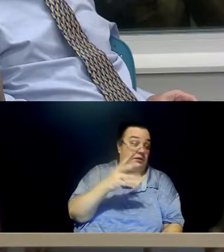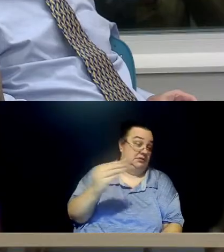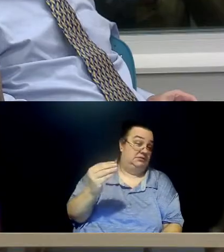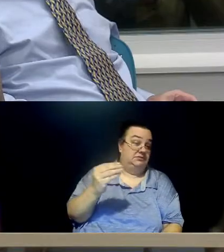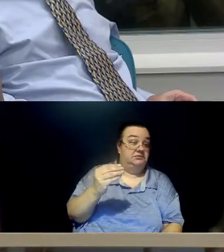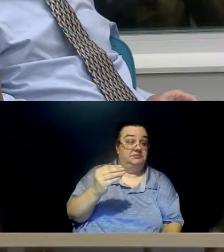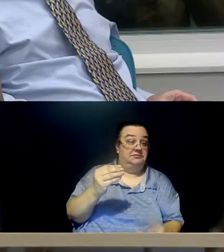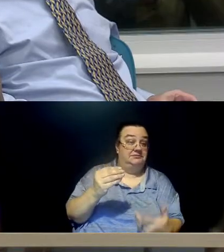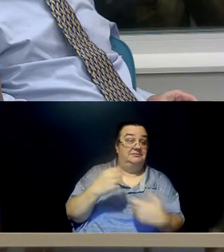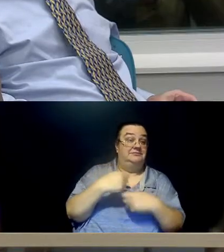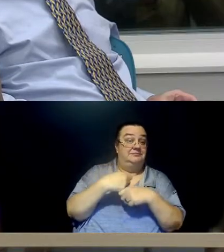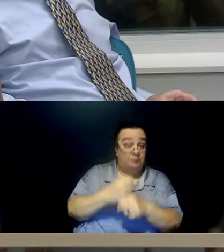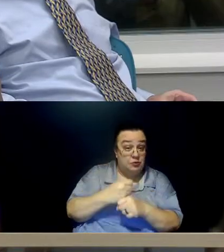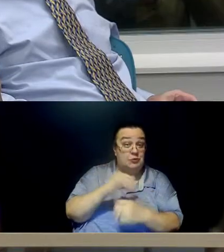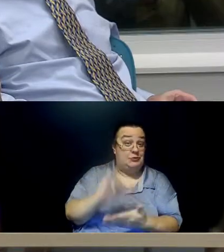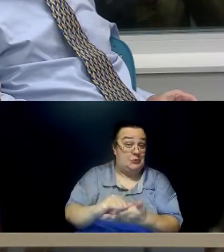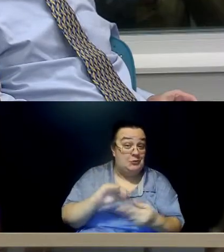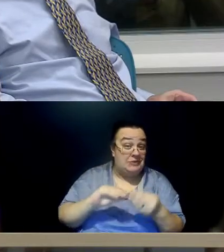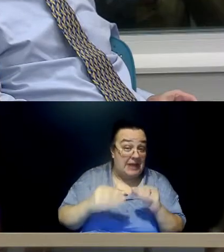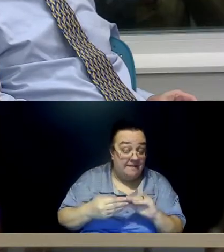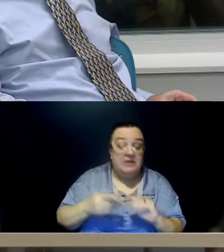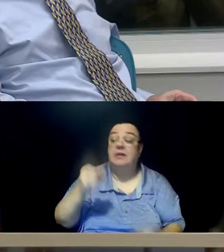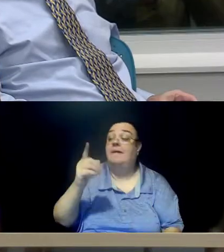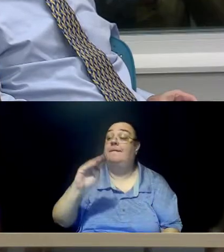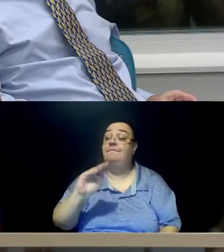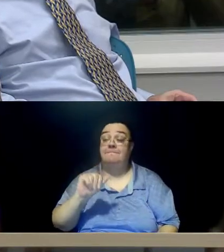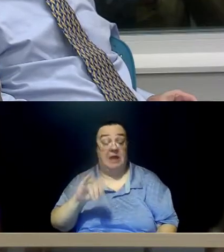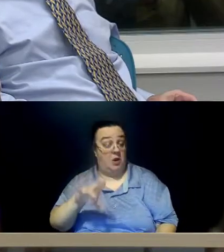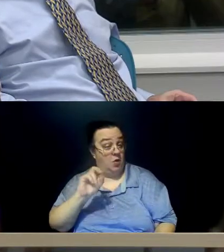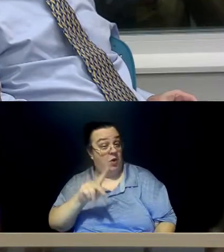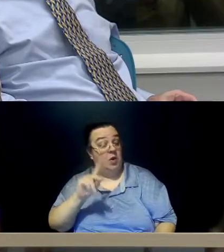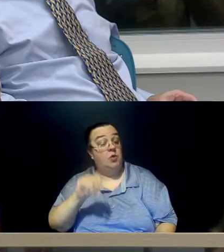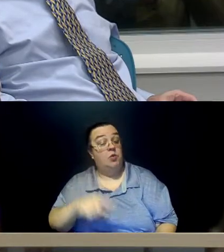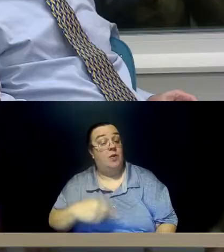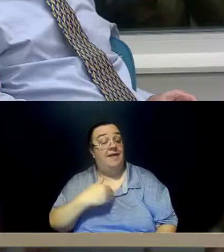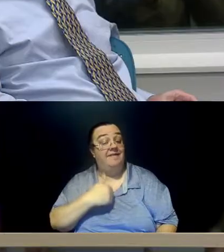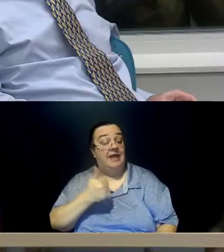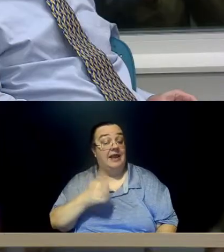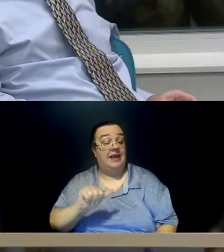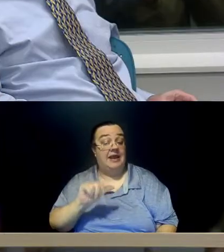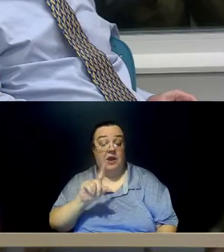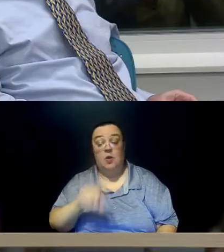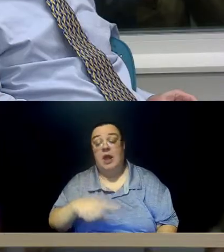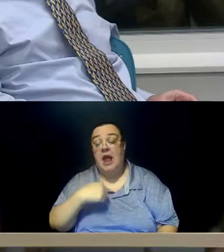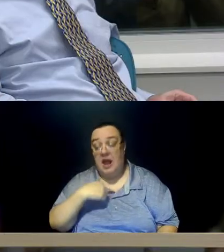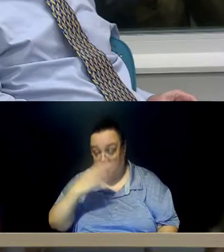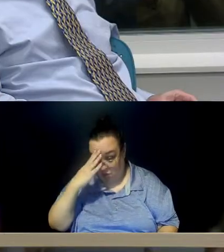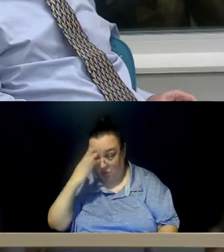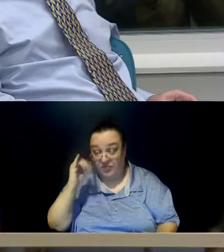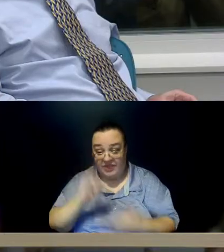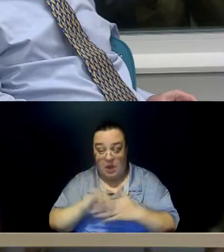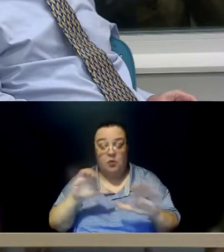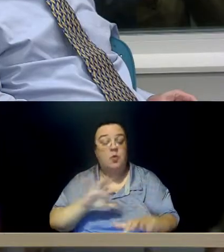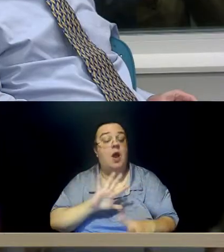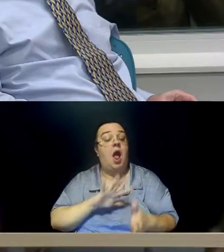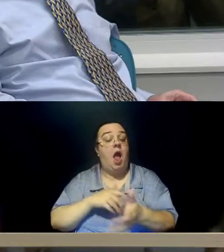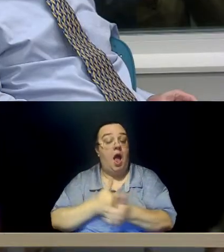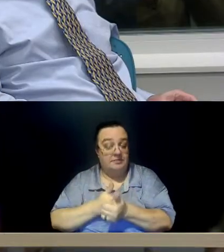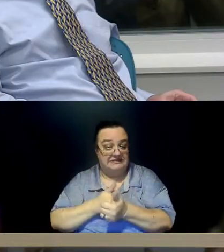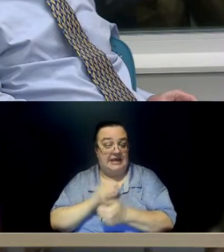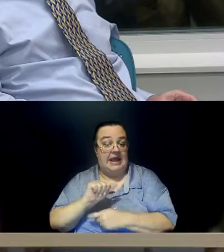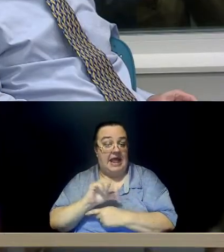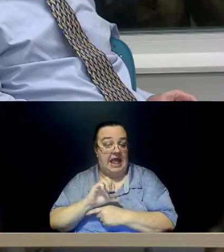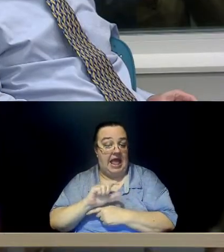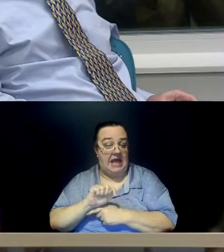produce those numbers. Okay, do you have any questions? I know we're doing the updated actuals. Do you have